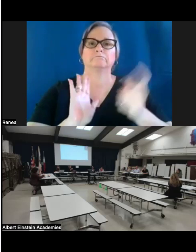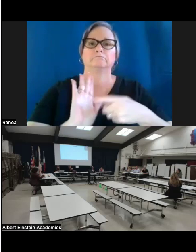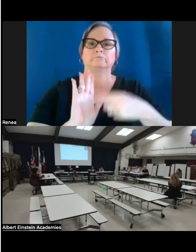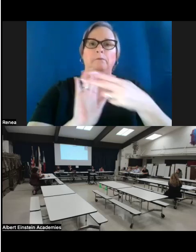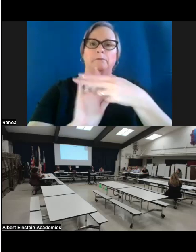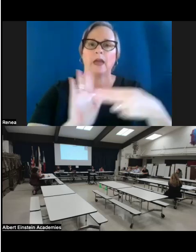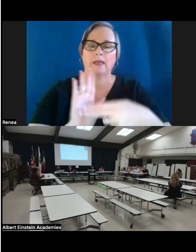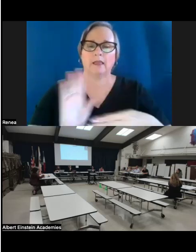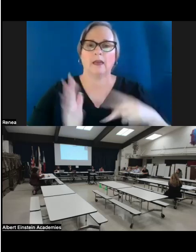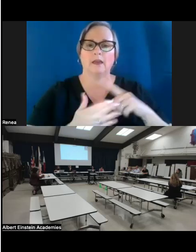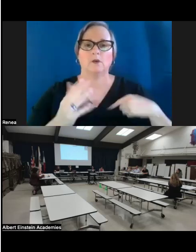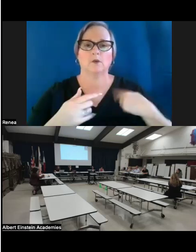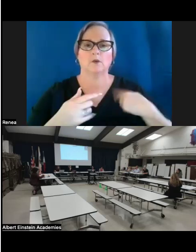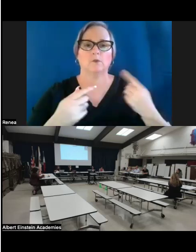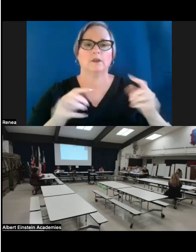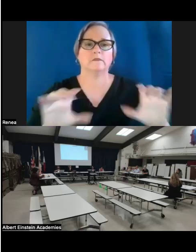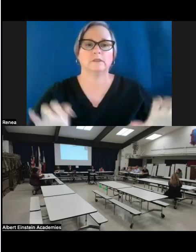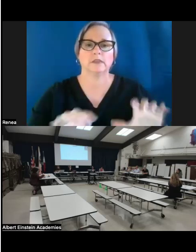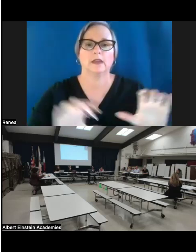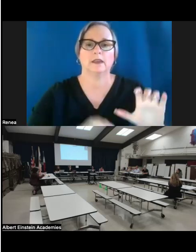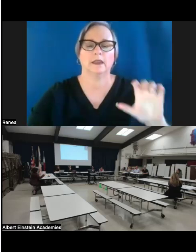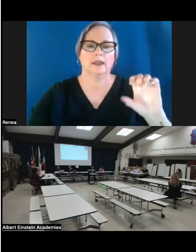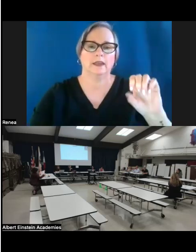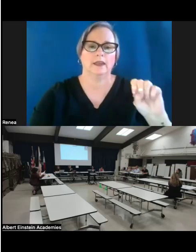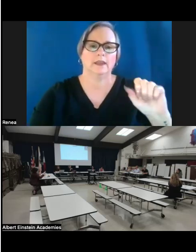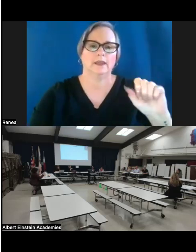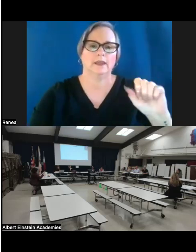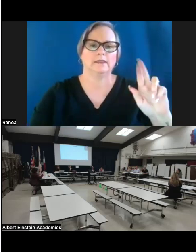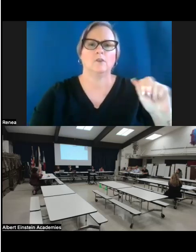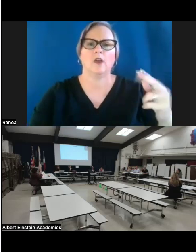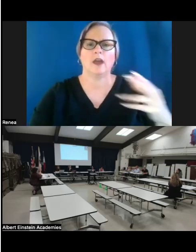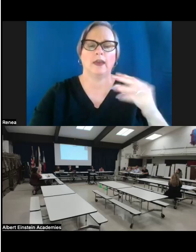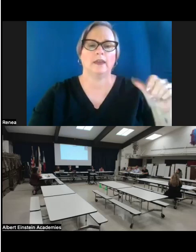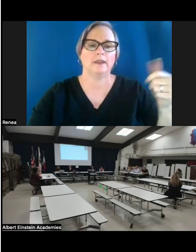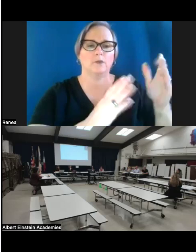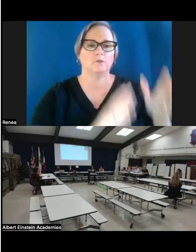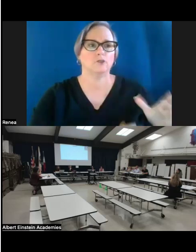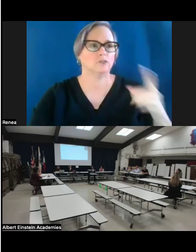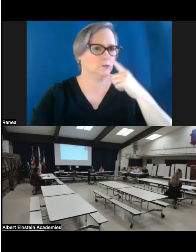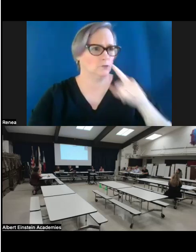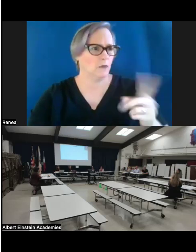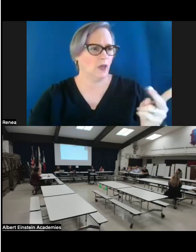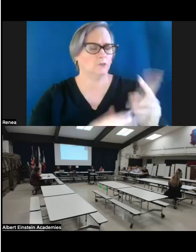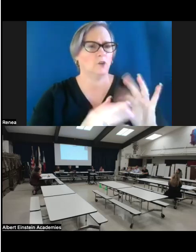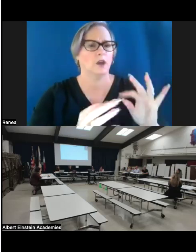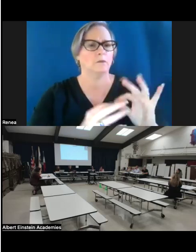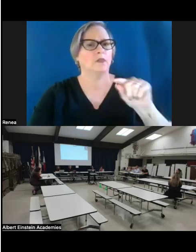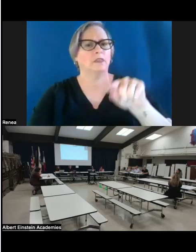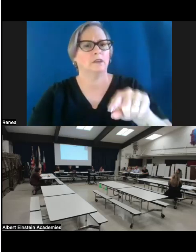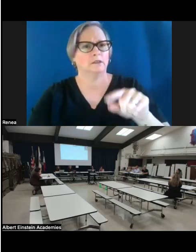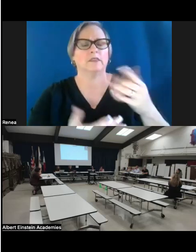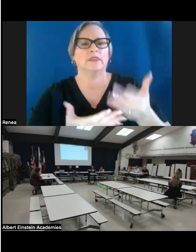year. Sarah and Matt, if you can speak to this, and it really does highlight a lot of the things that we have done this year.